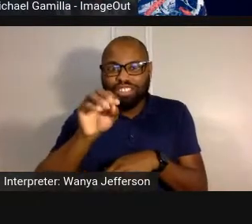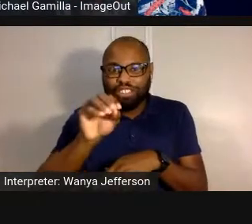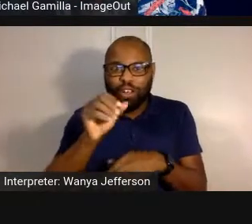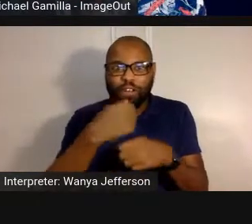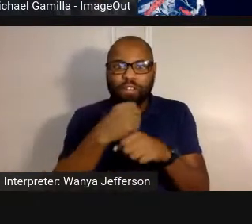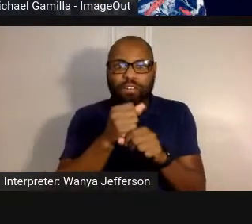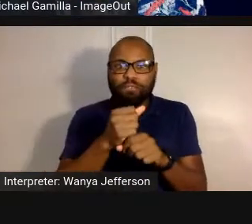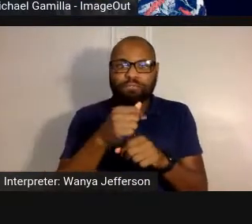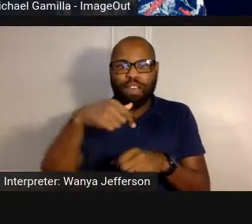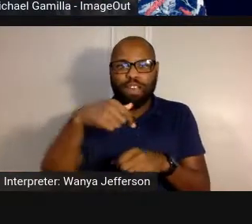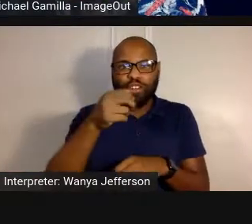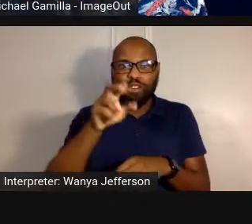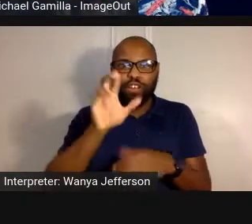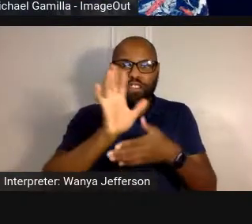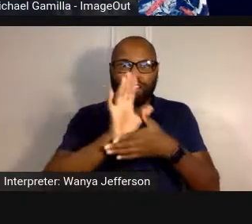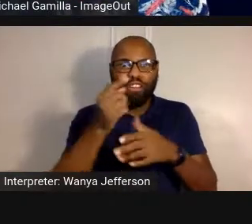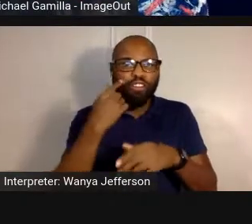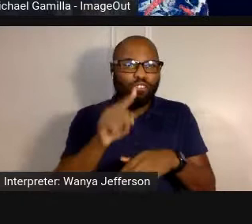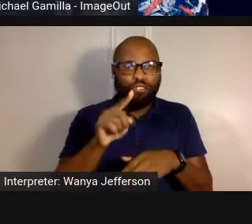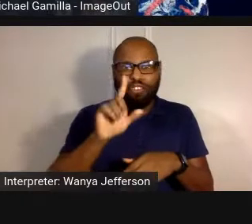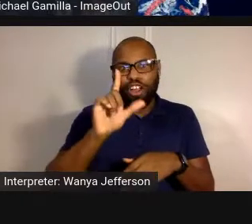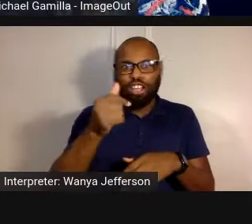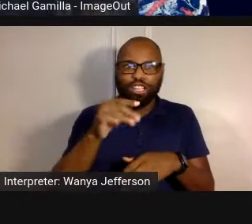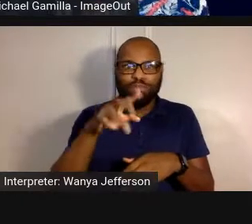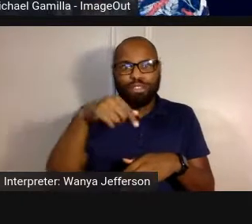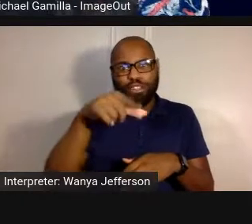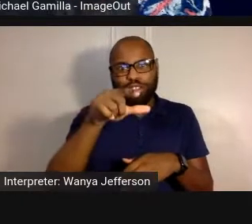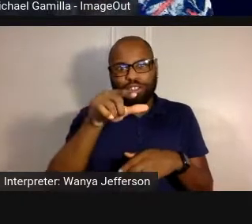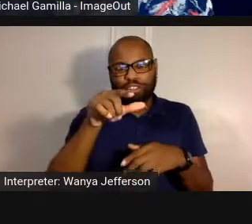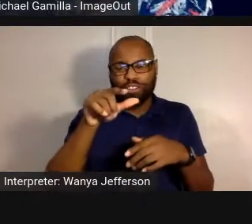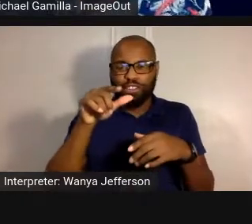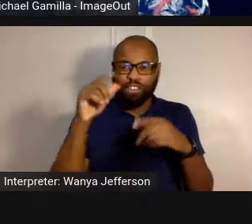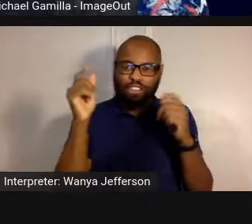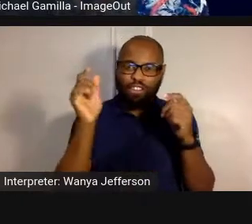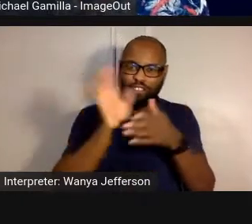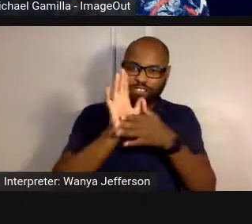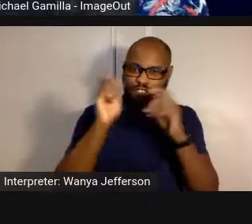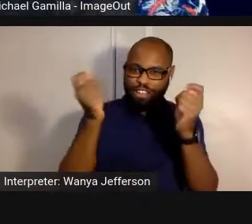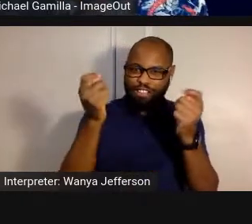film festivals. And you have to hit me up when you have them.